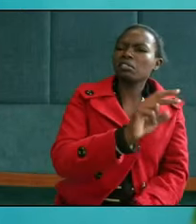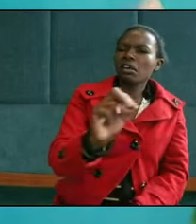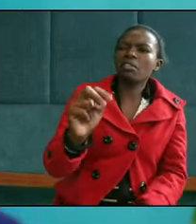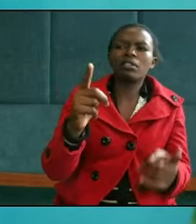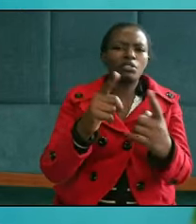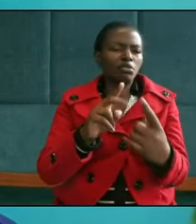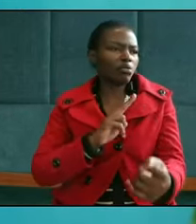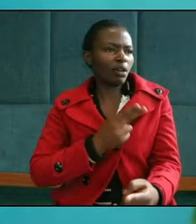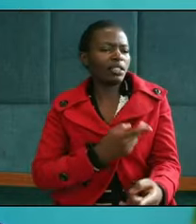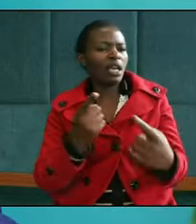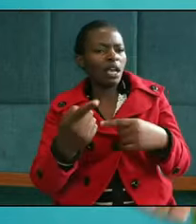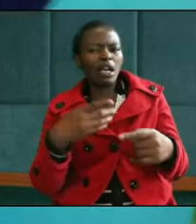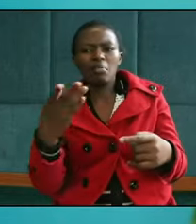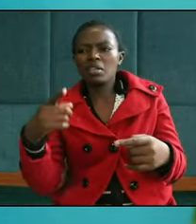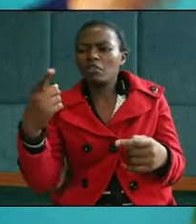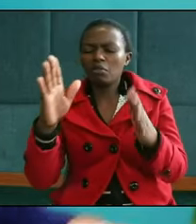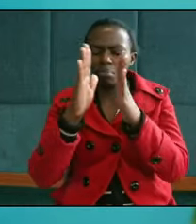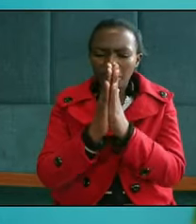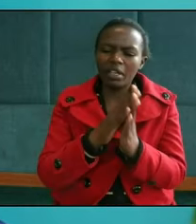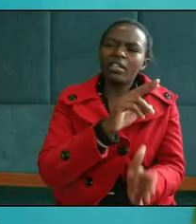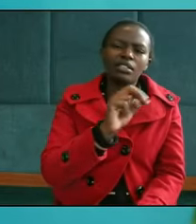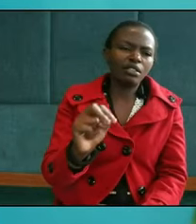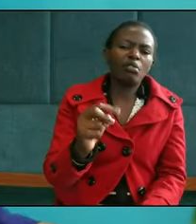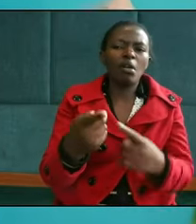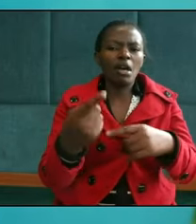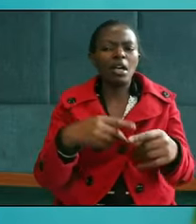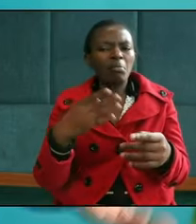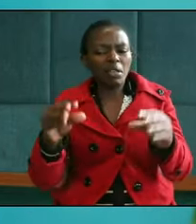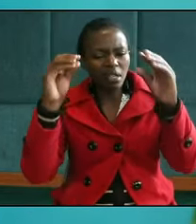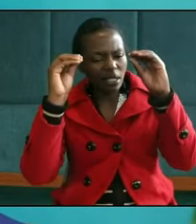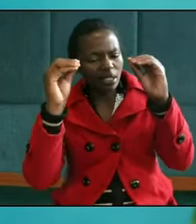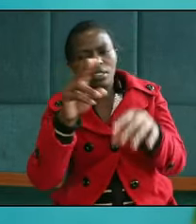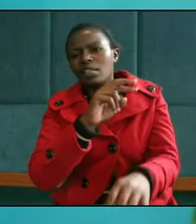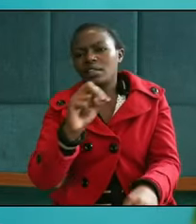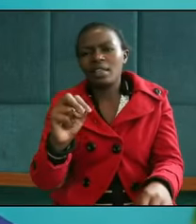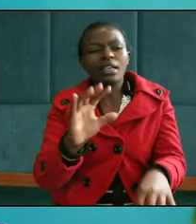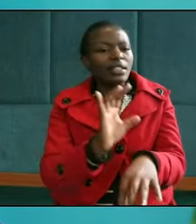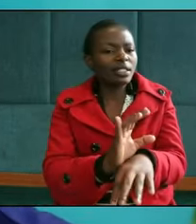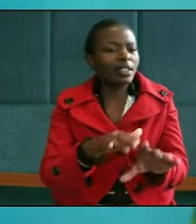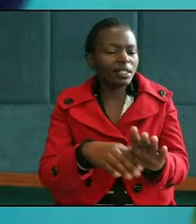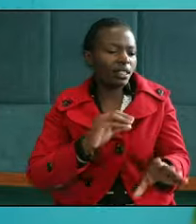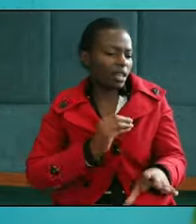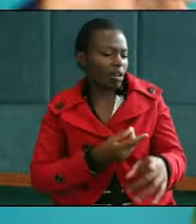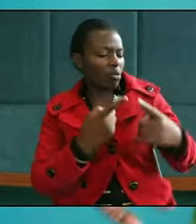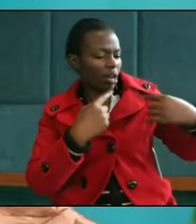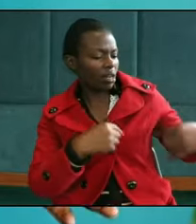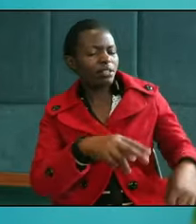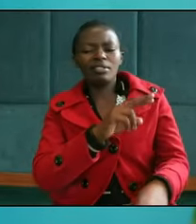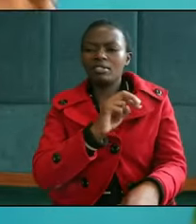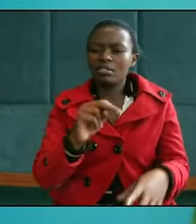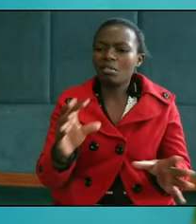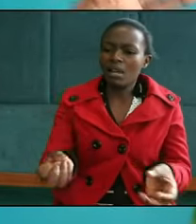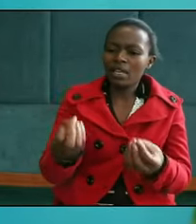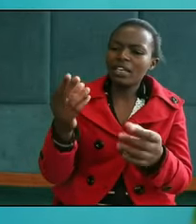They don't come for prayer meetings. They don't attend any seminars. Church is not in our hearts. Hatutoi chochote kwa